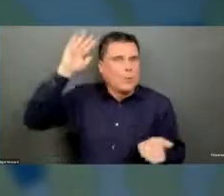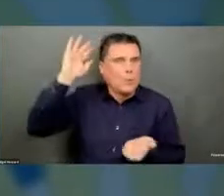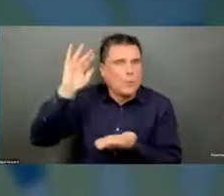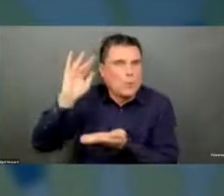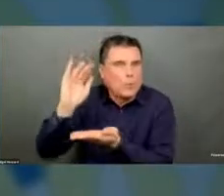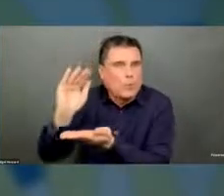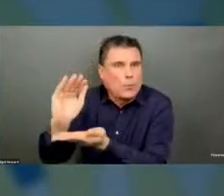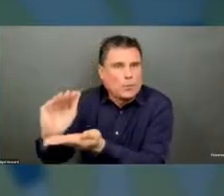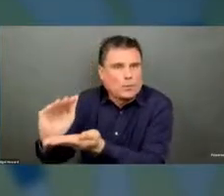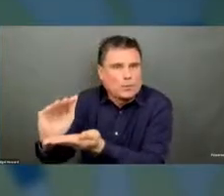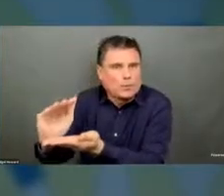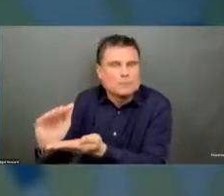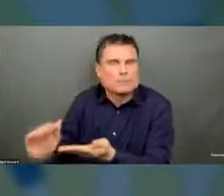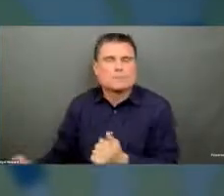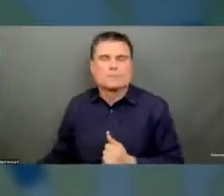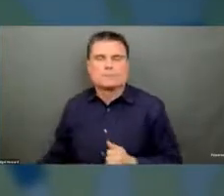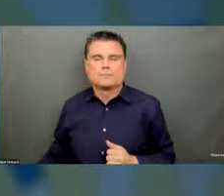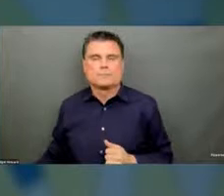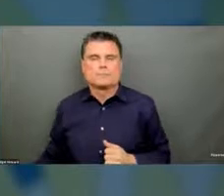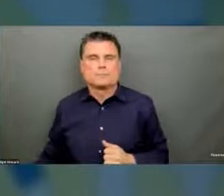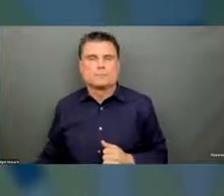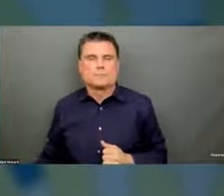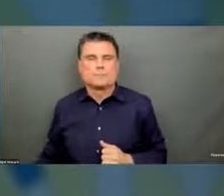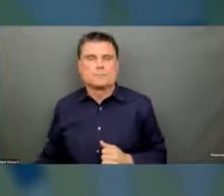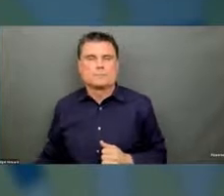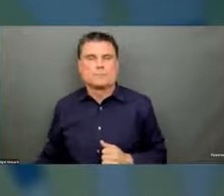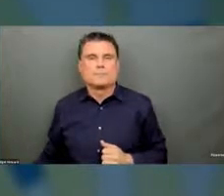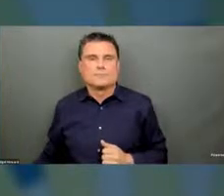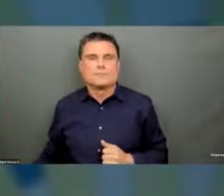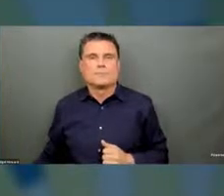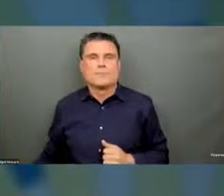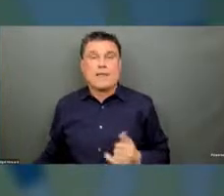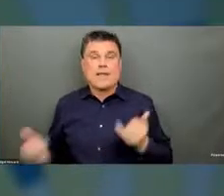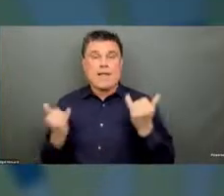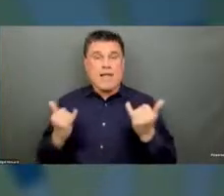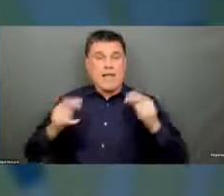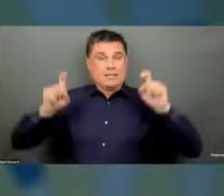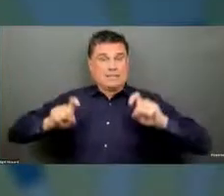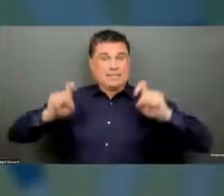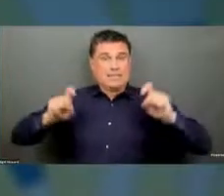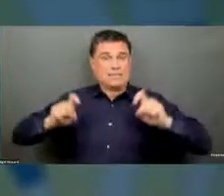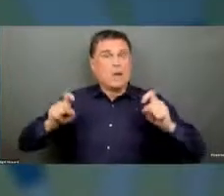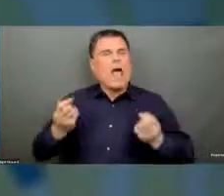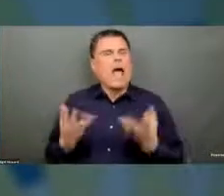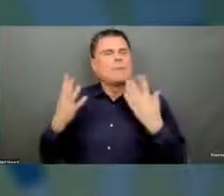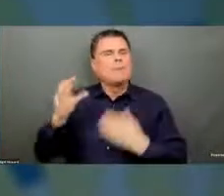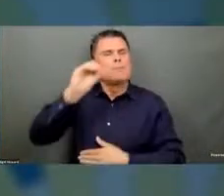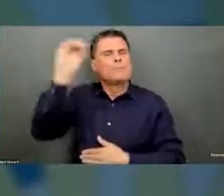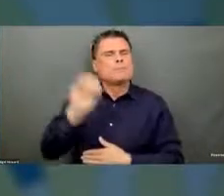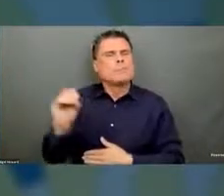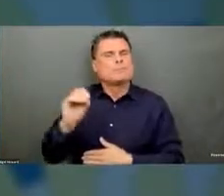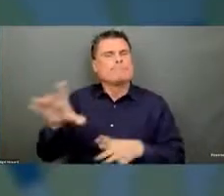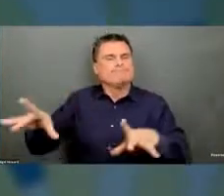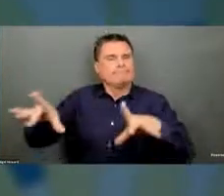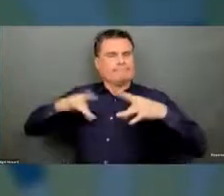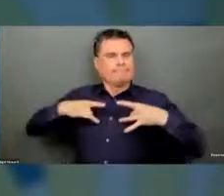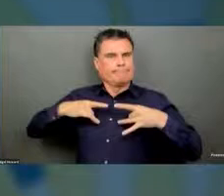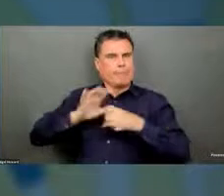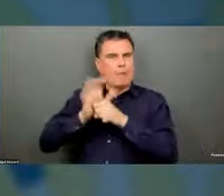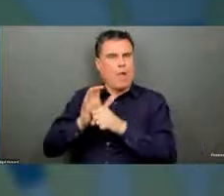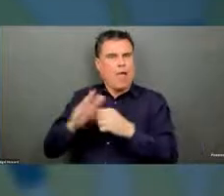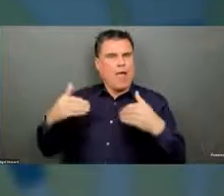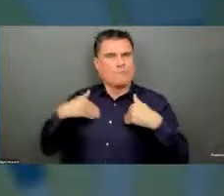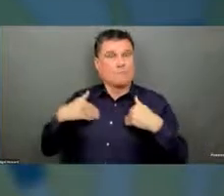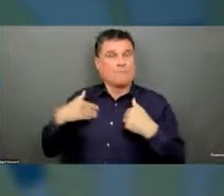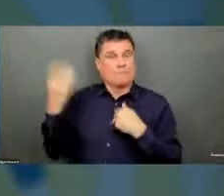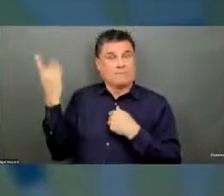positivity overall in BC, we saw high rates of testing early in the fall, and that continued through the winter